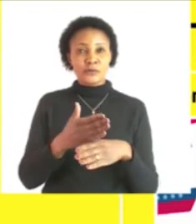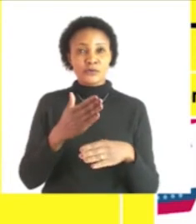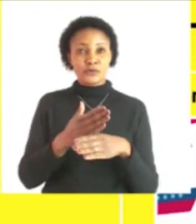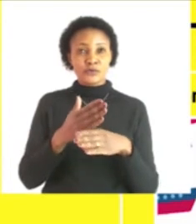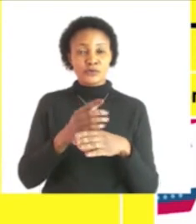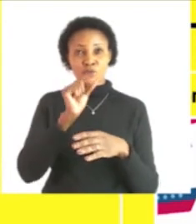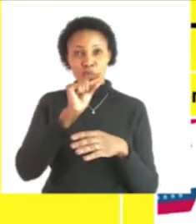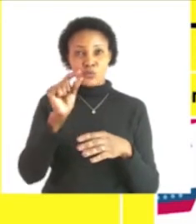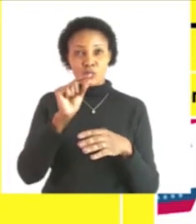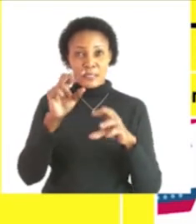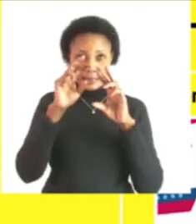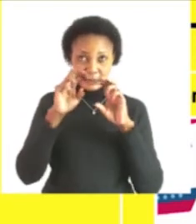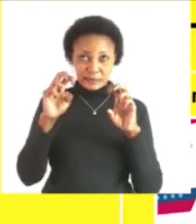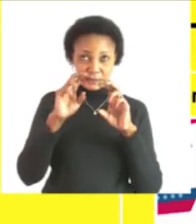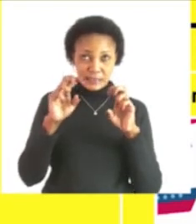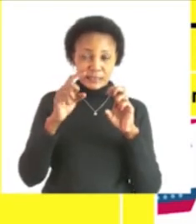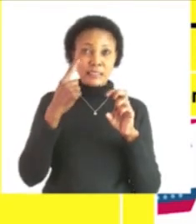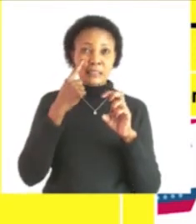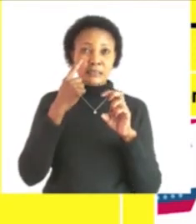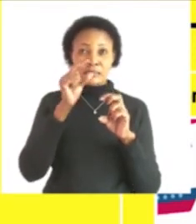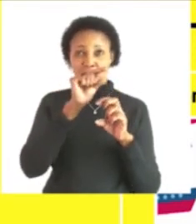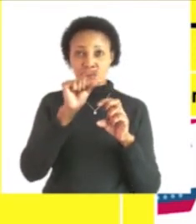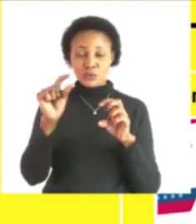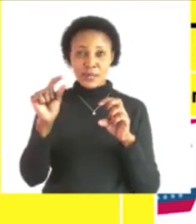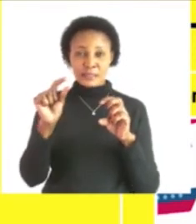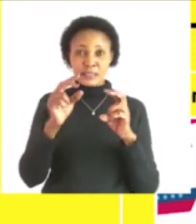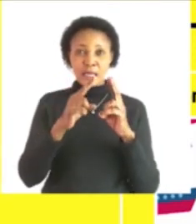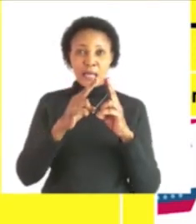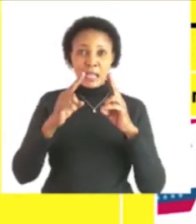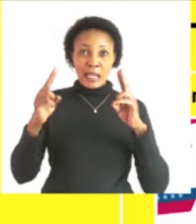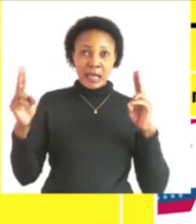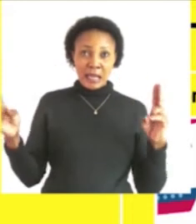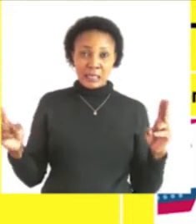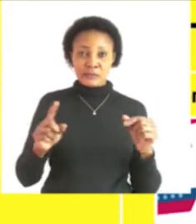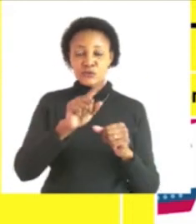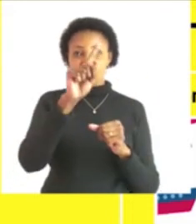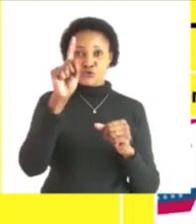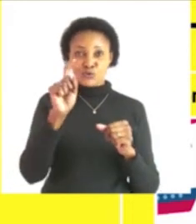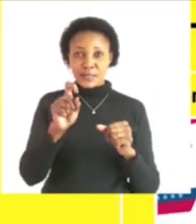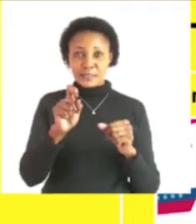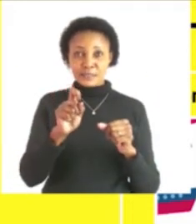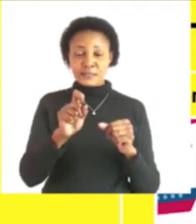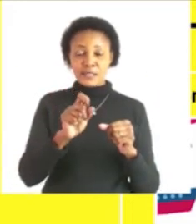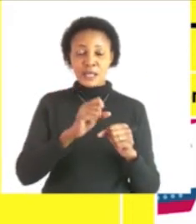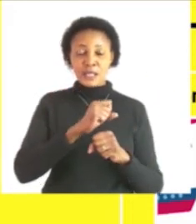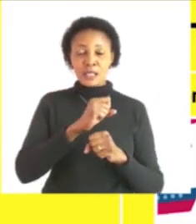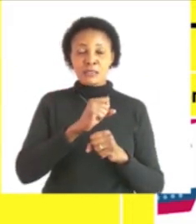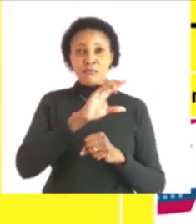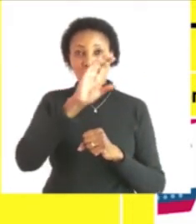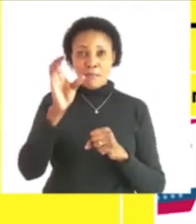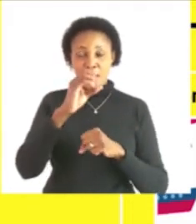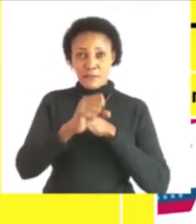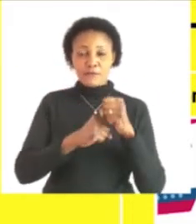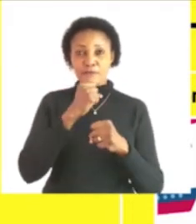The lesson for today is about word searching, sight words, length,